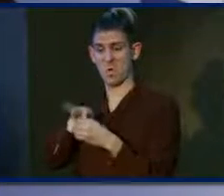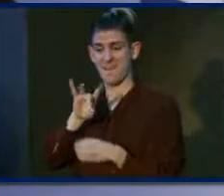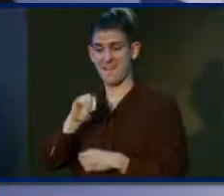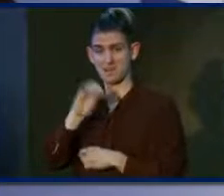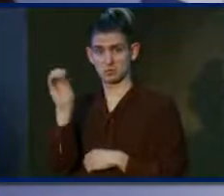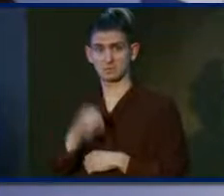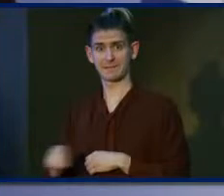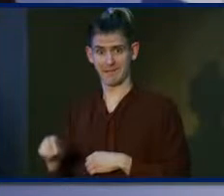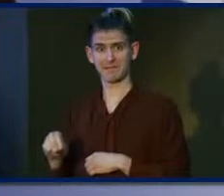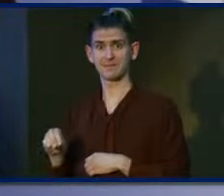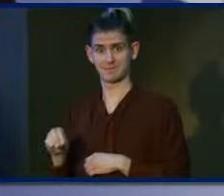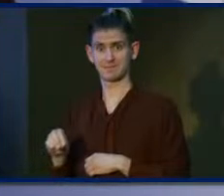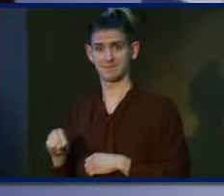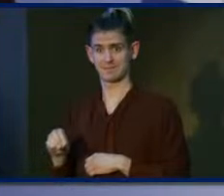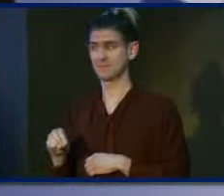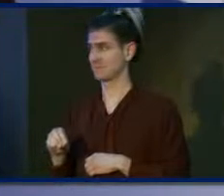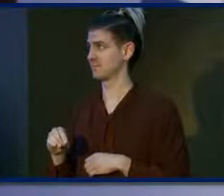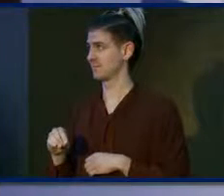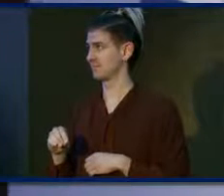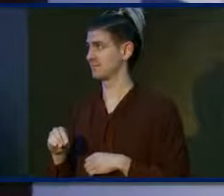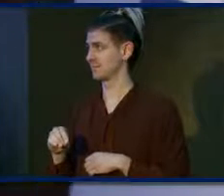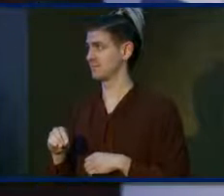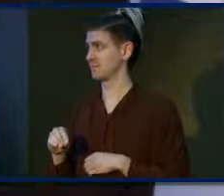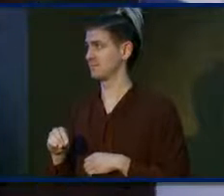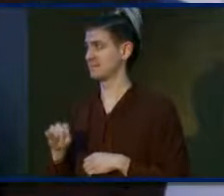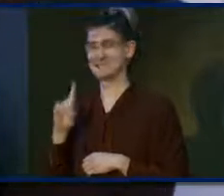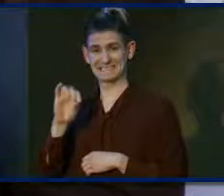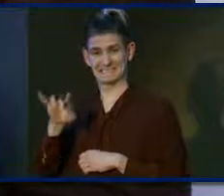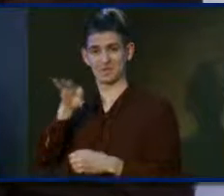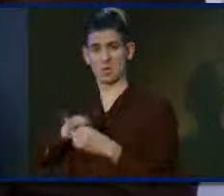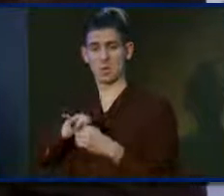their voices heard, 3.3 million votes.